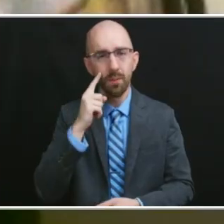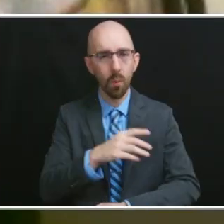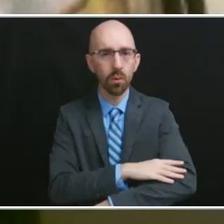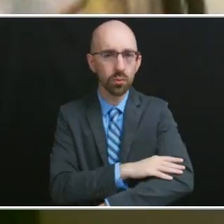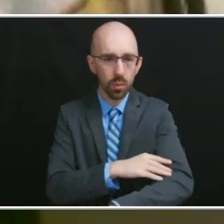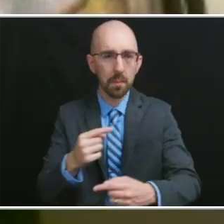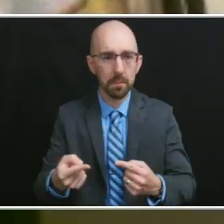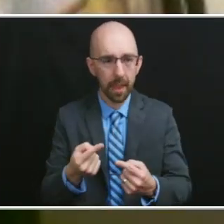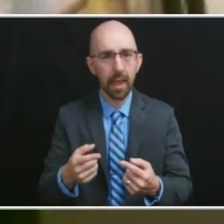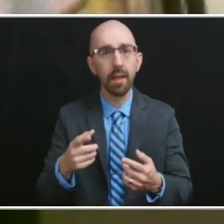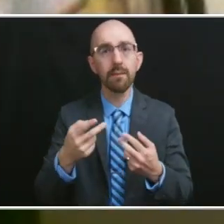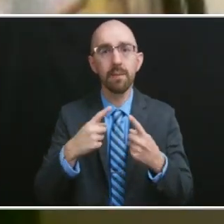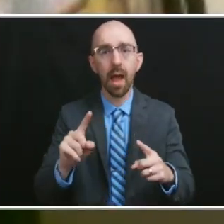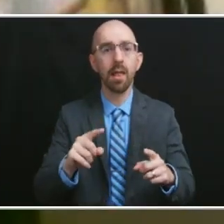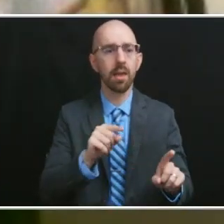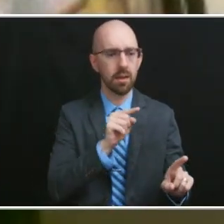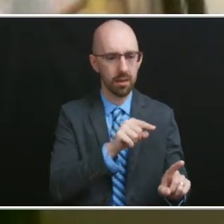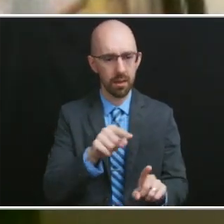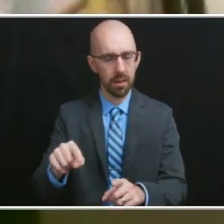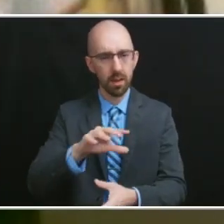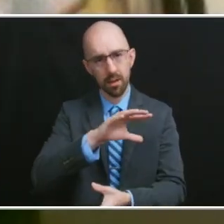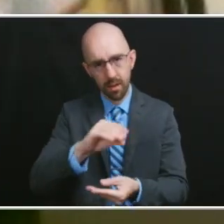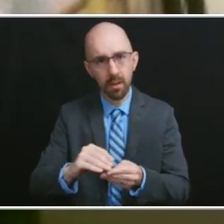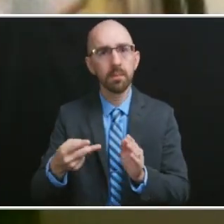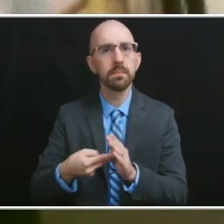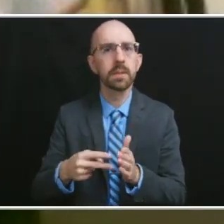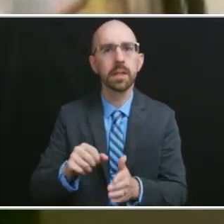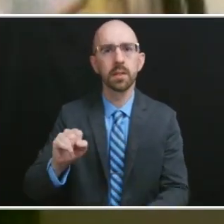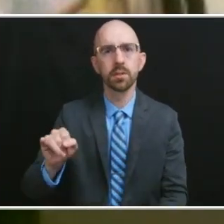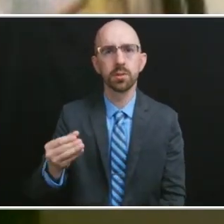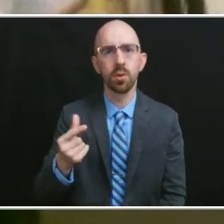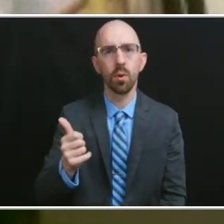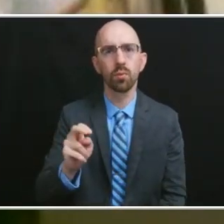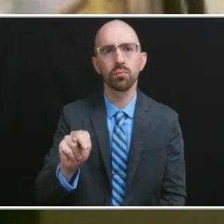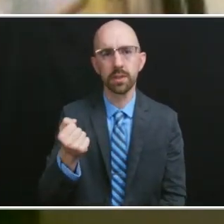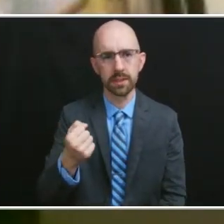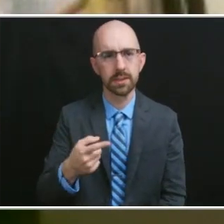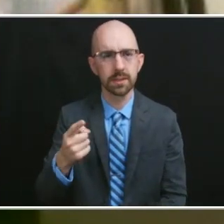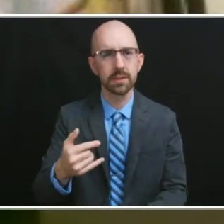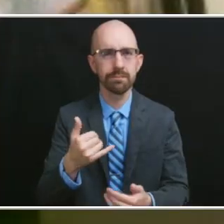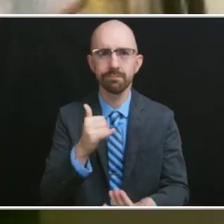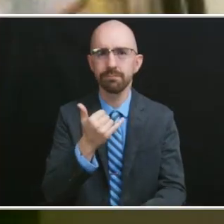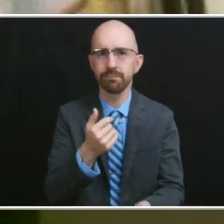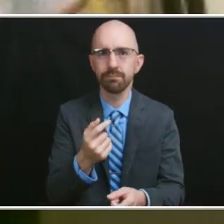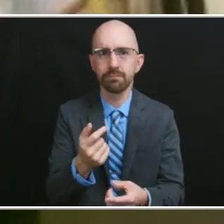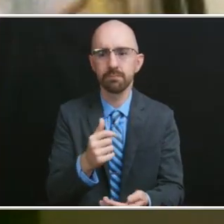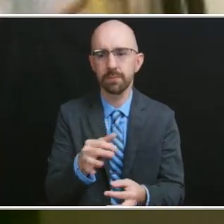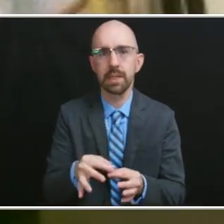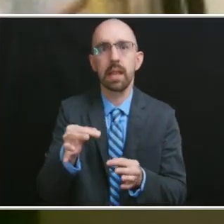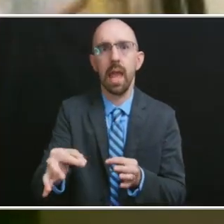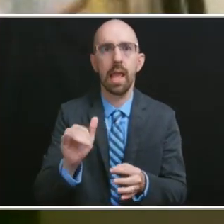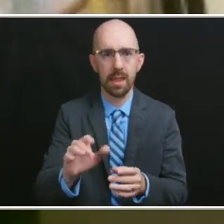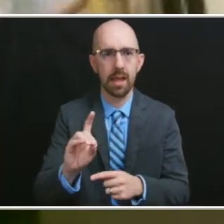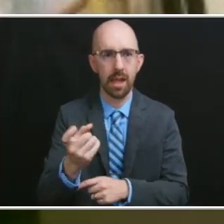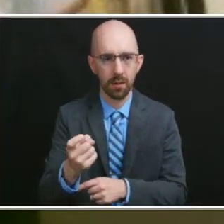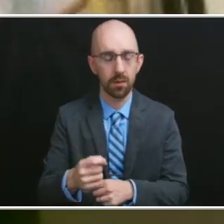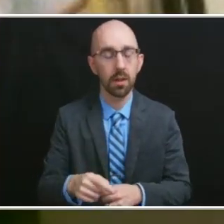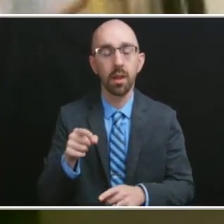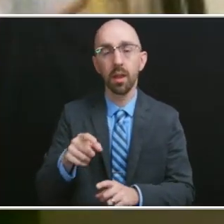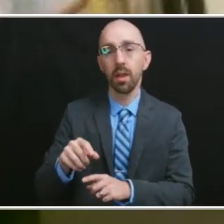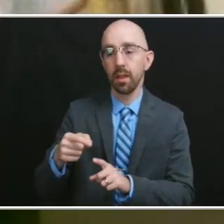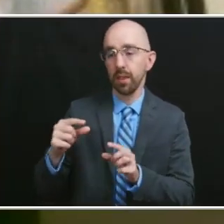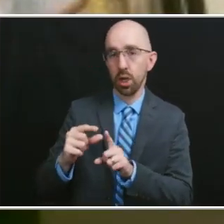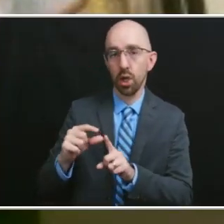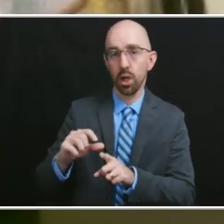as Sjögren's. All this leads to a delay in the correct diagnosis. And finally, I should highlight that the term Sjögren's syndrome